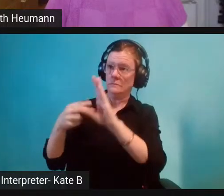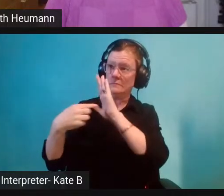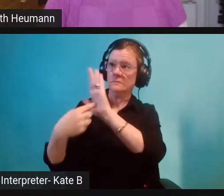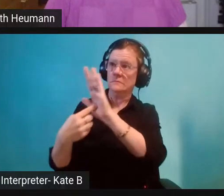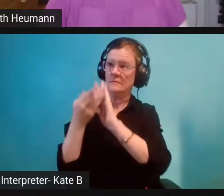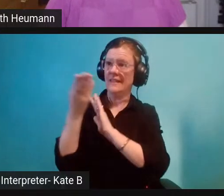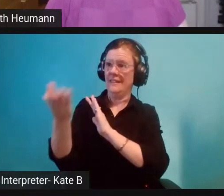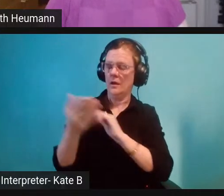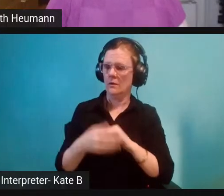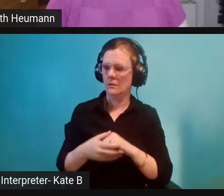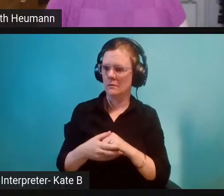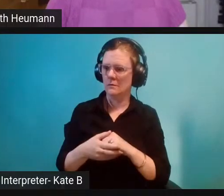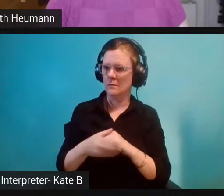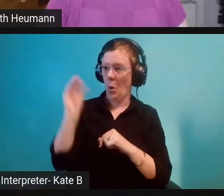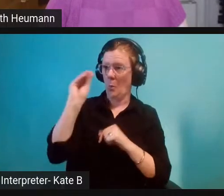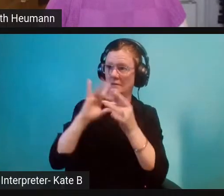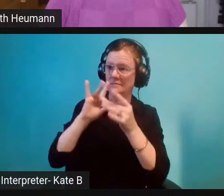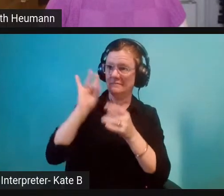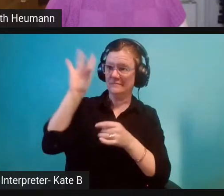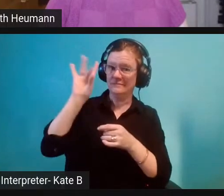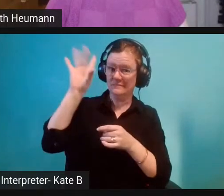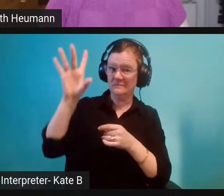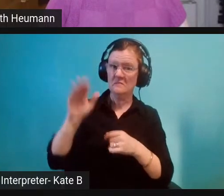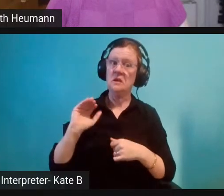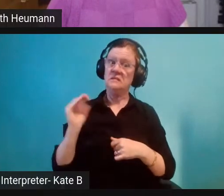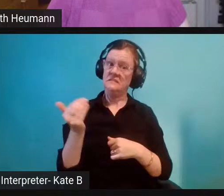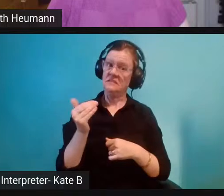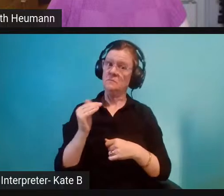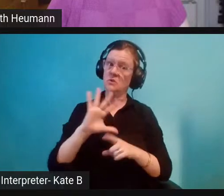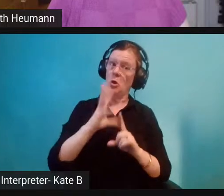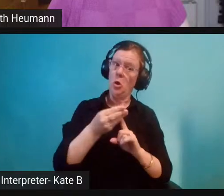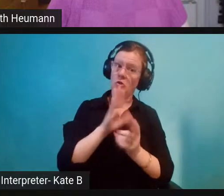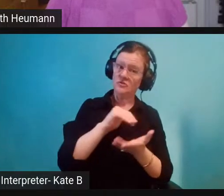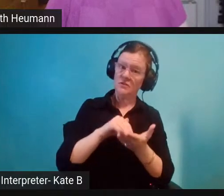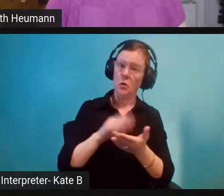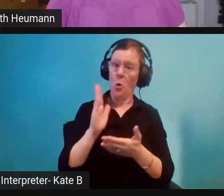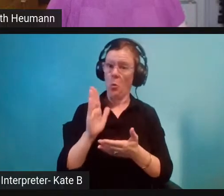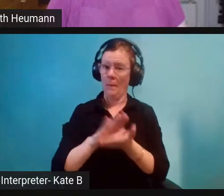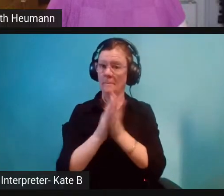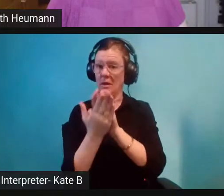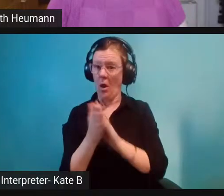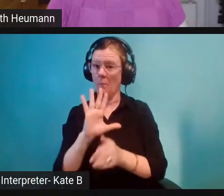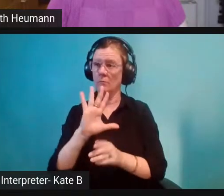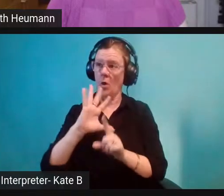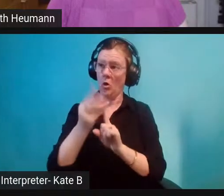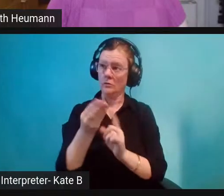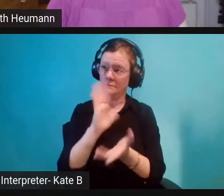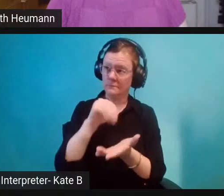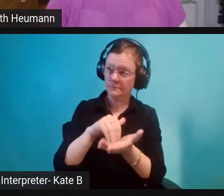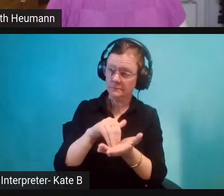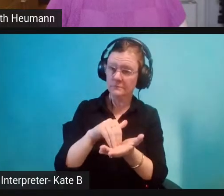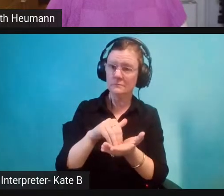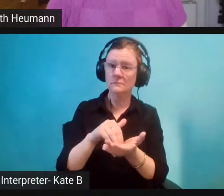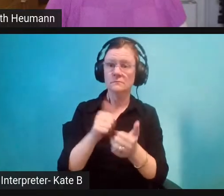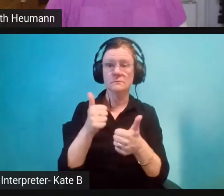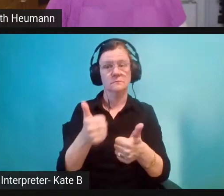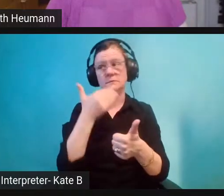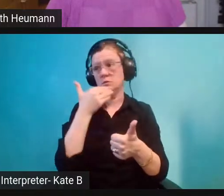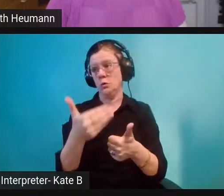to? The fact that it sounds like there's going to be a cultural center or there is a cultural center is really good, because in some